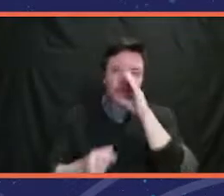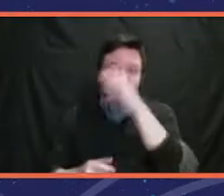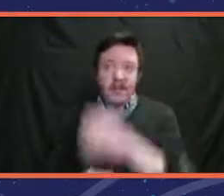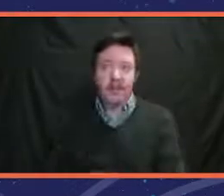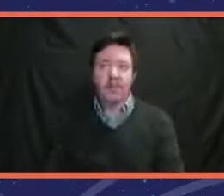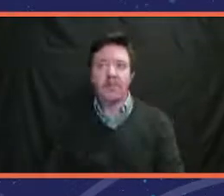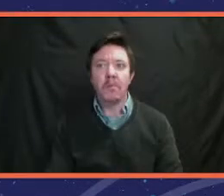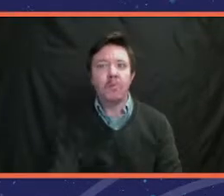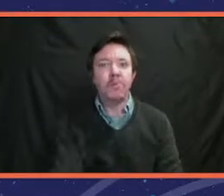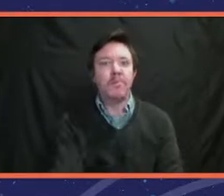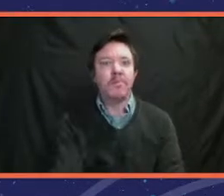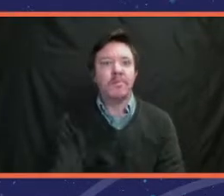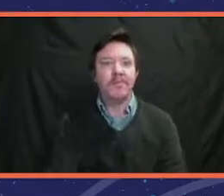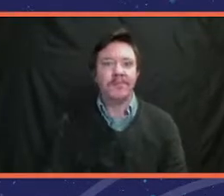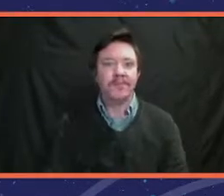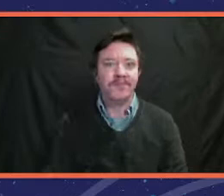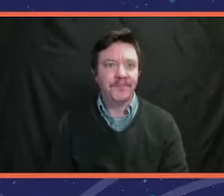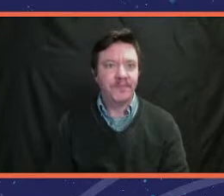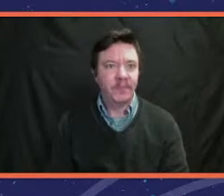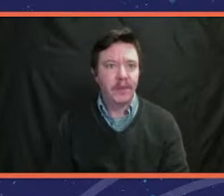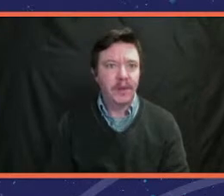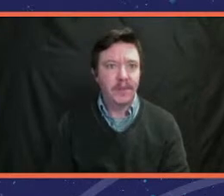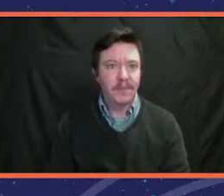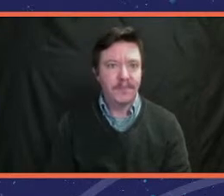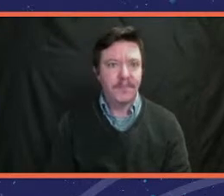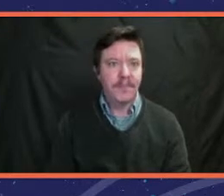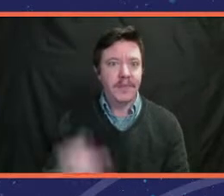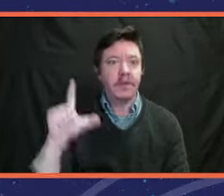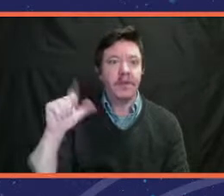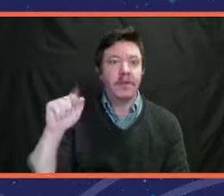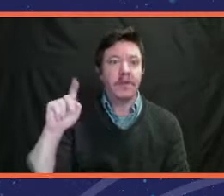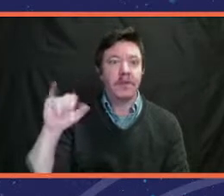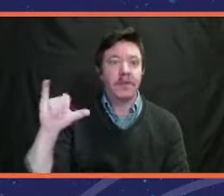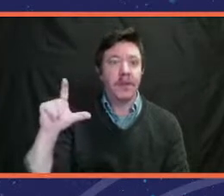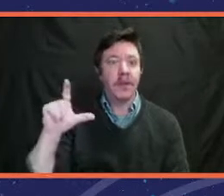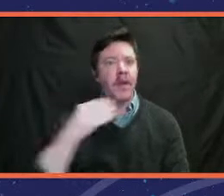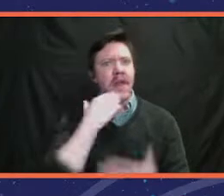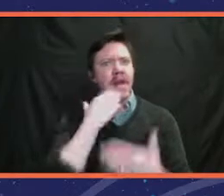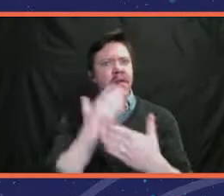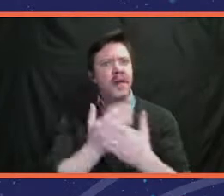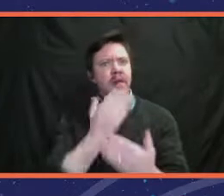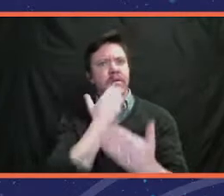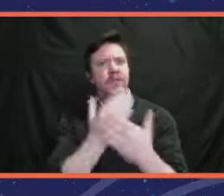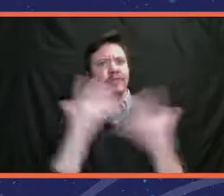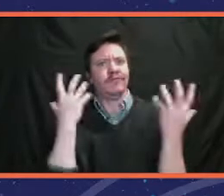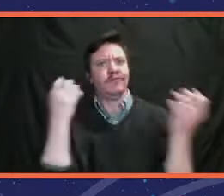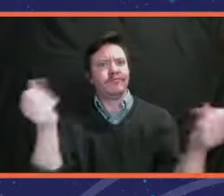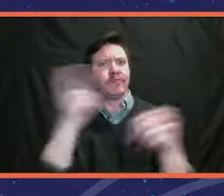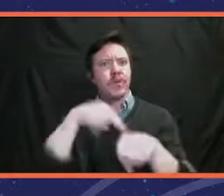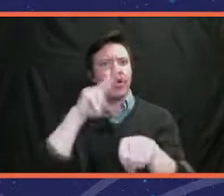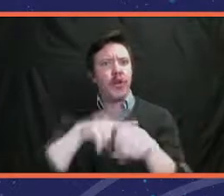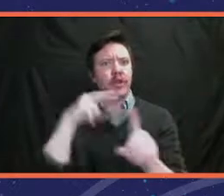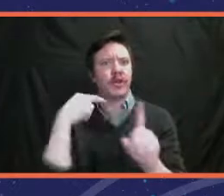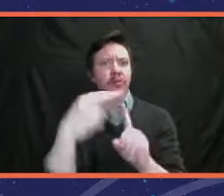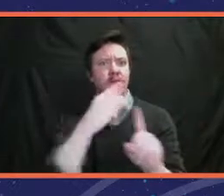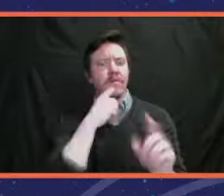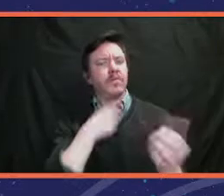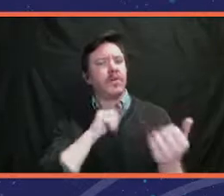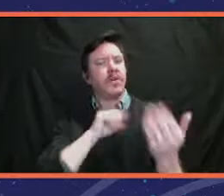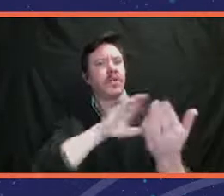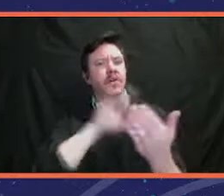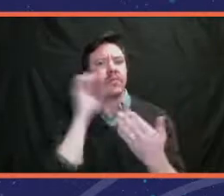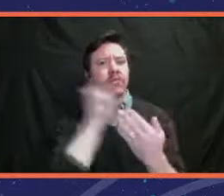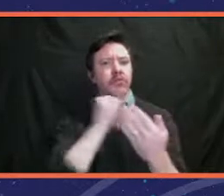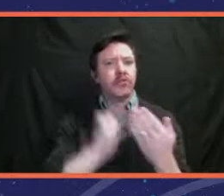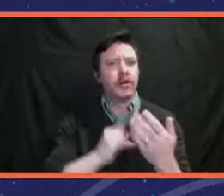Thank you, Maisie. I mean, y'all come in from such a holistic perspective. It's very clear that the way that you approach your art, the way you think through what